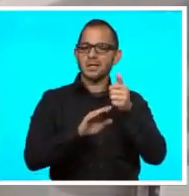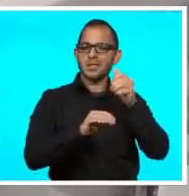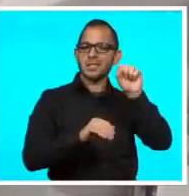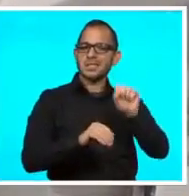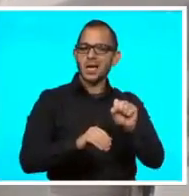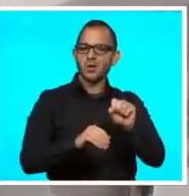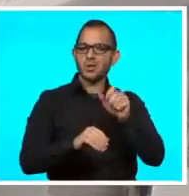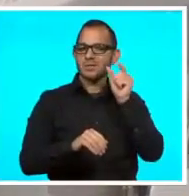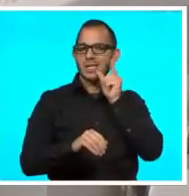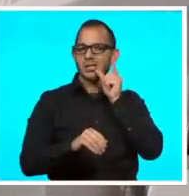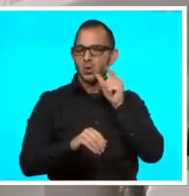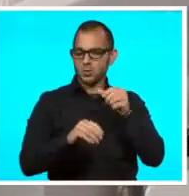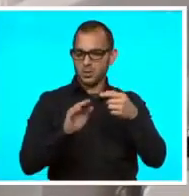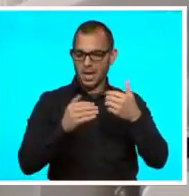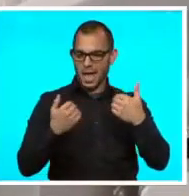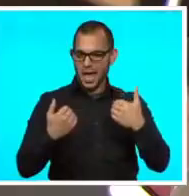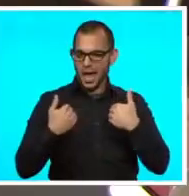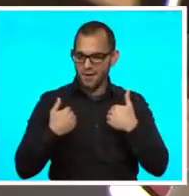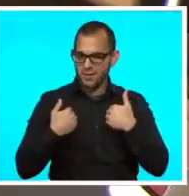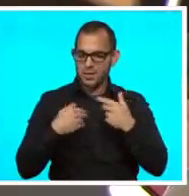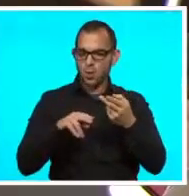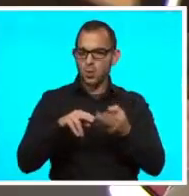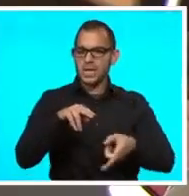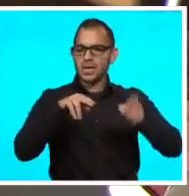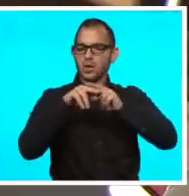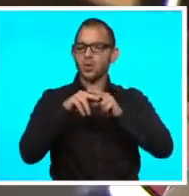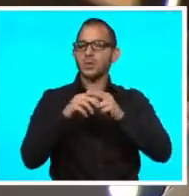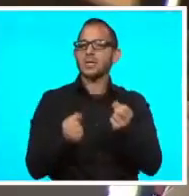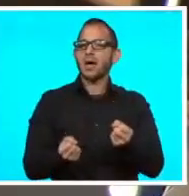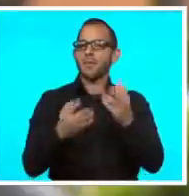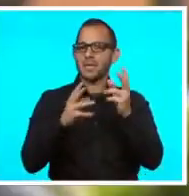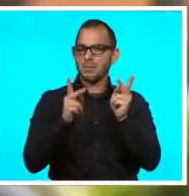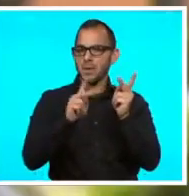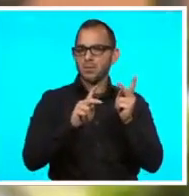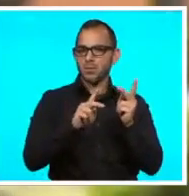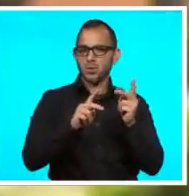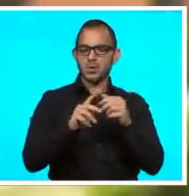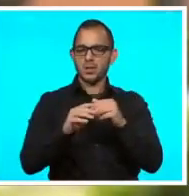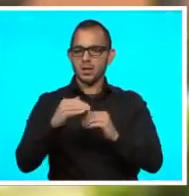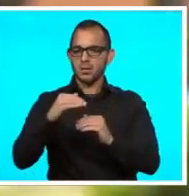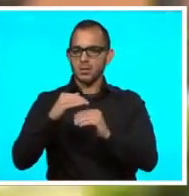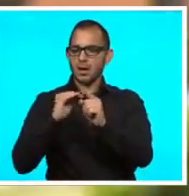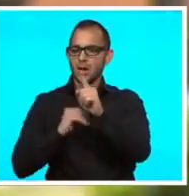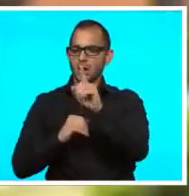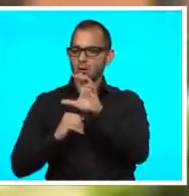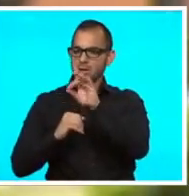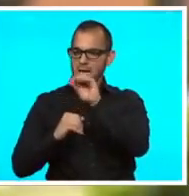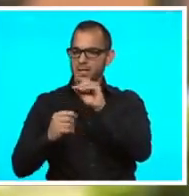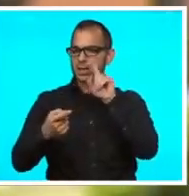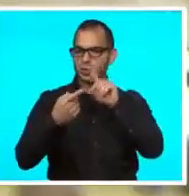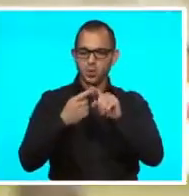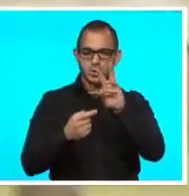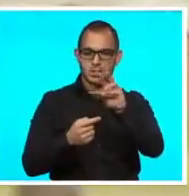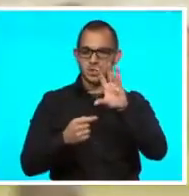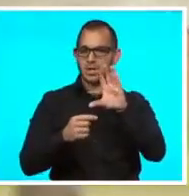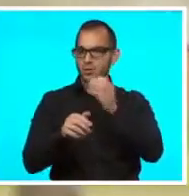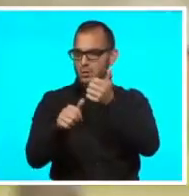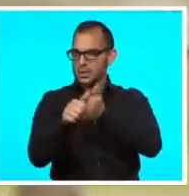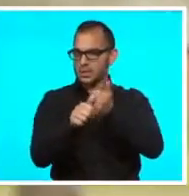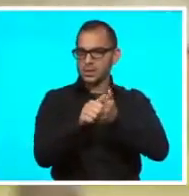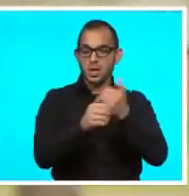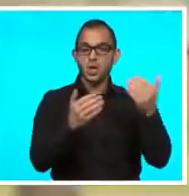one. Dr. Thomas hopes to increase the maximum capacity of tests from 180 at a time to 600 at a time, as